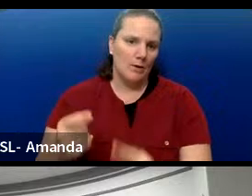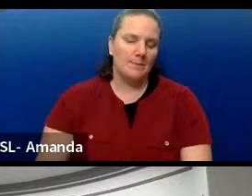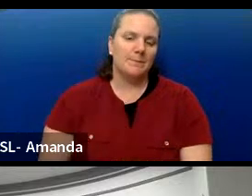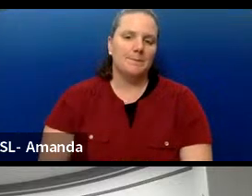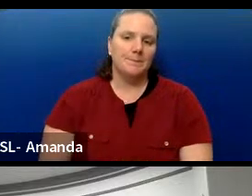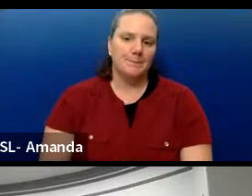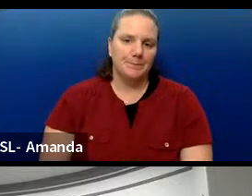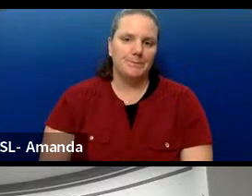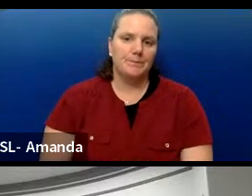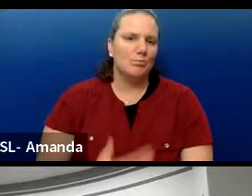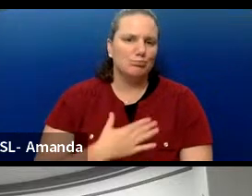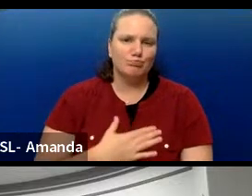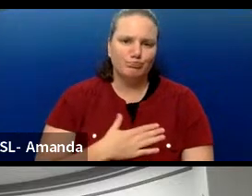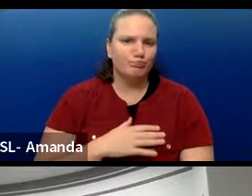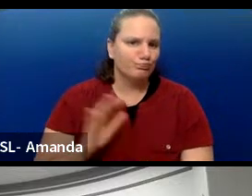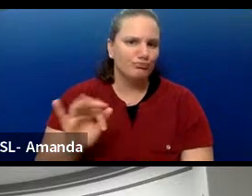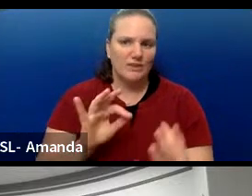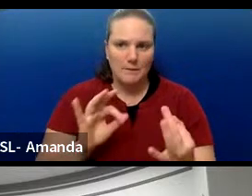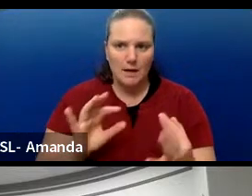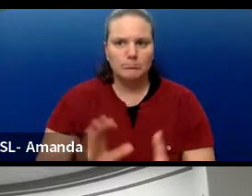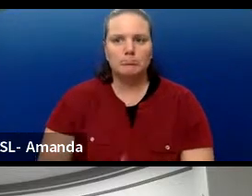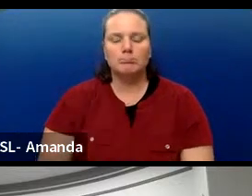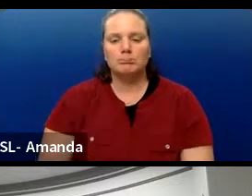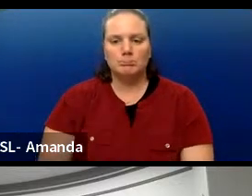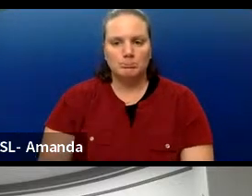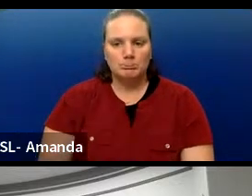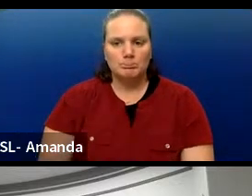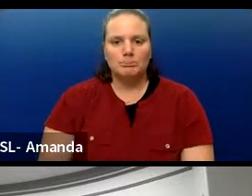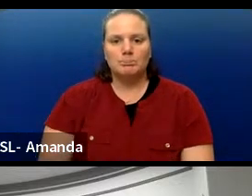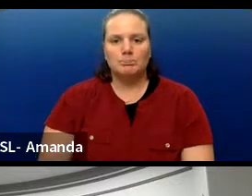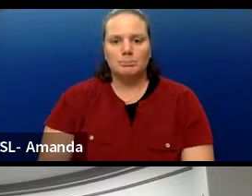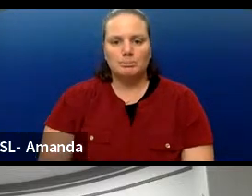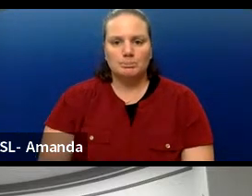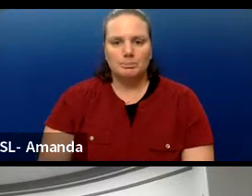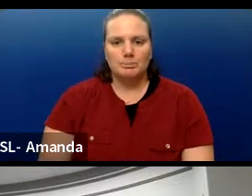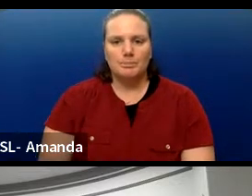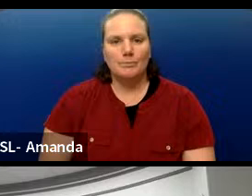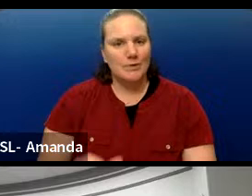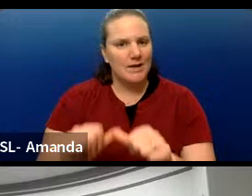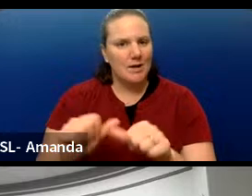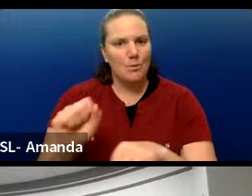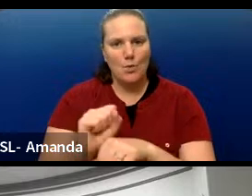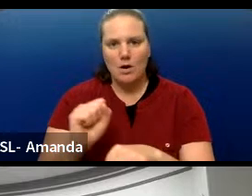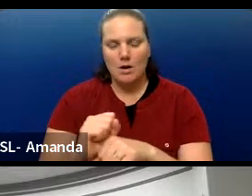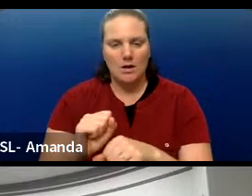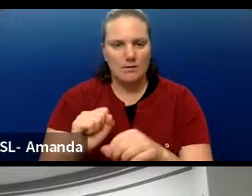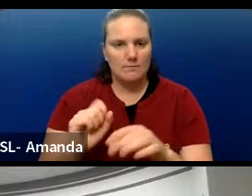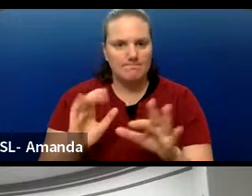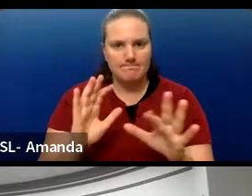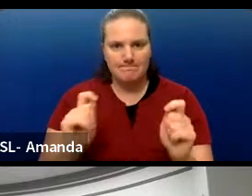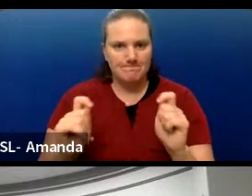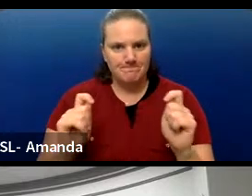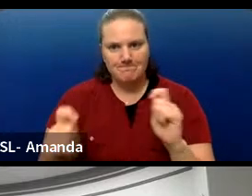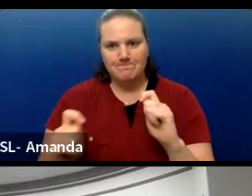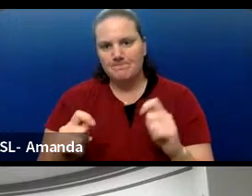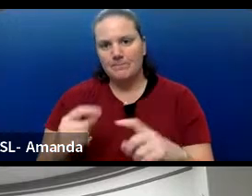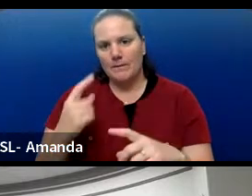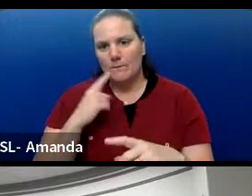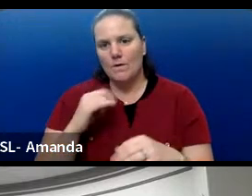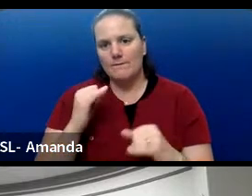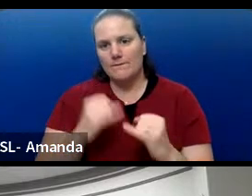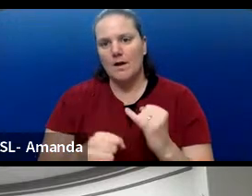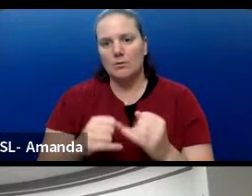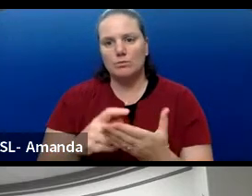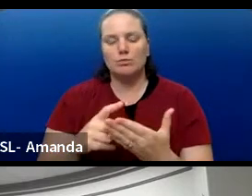we appreciate the input, and we will keep working and refining for a final product